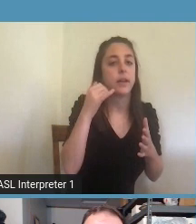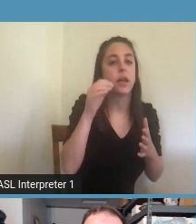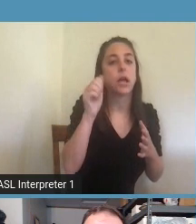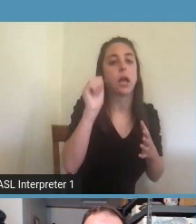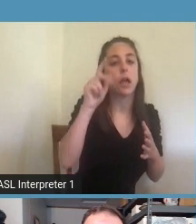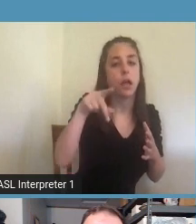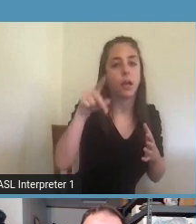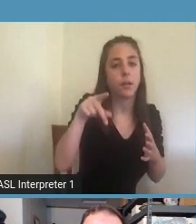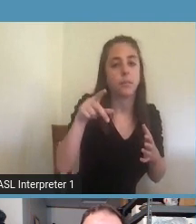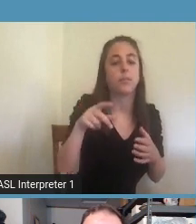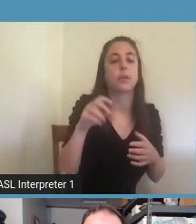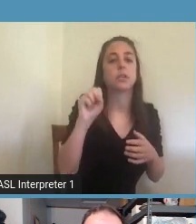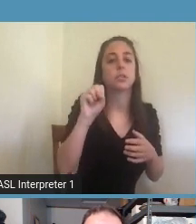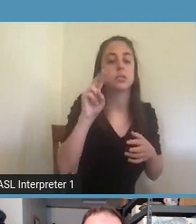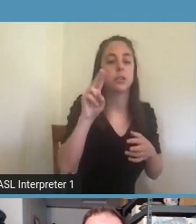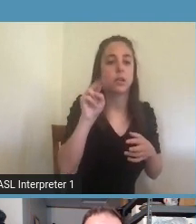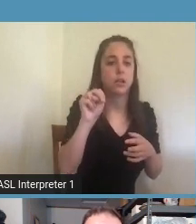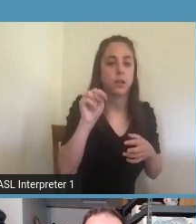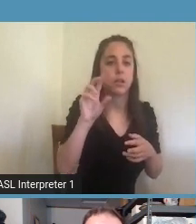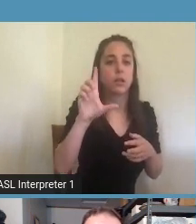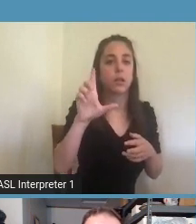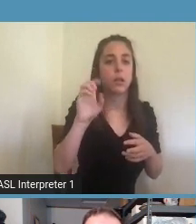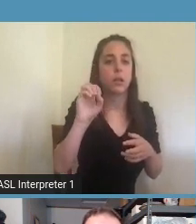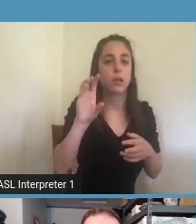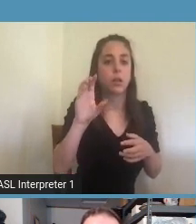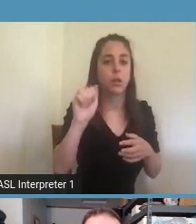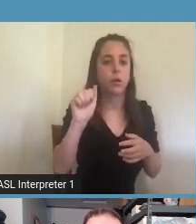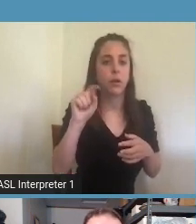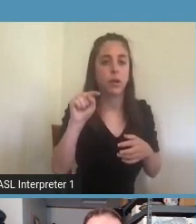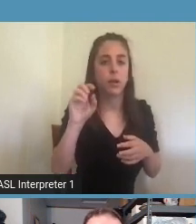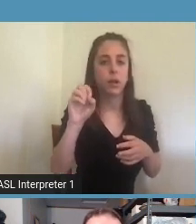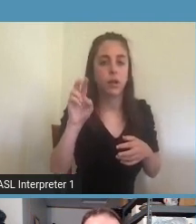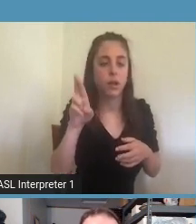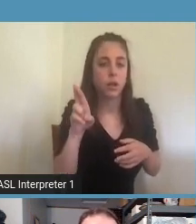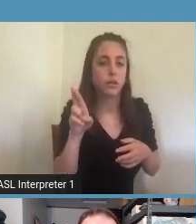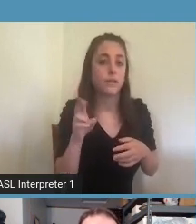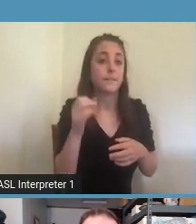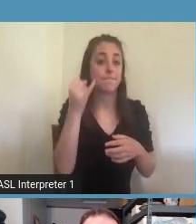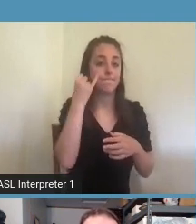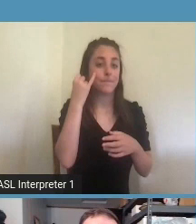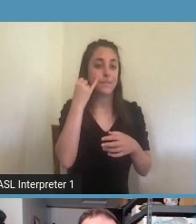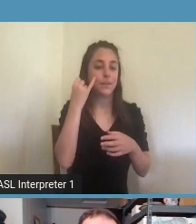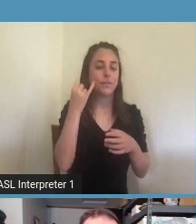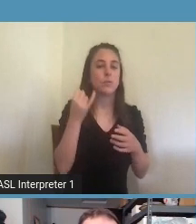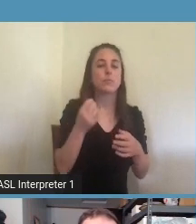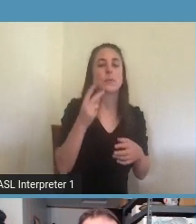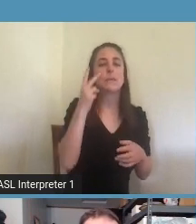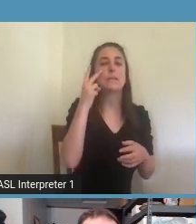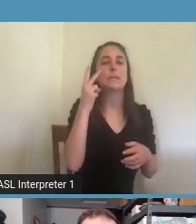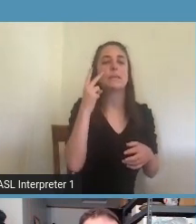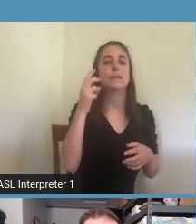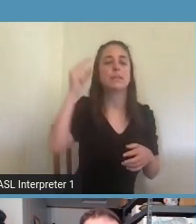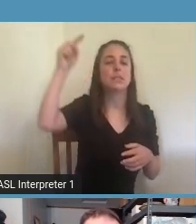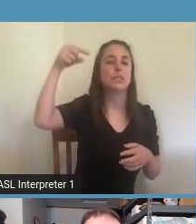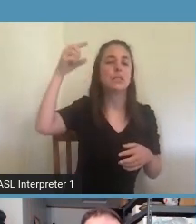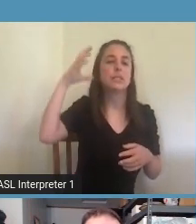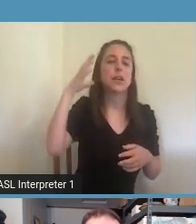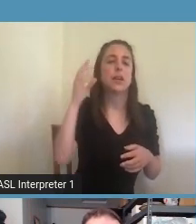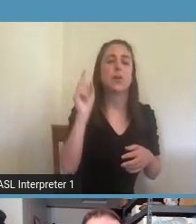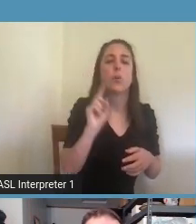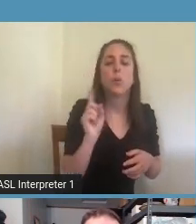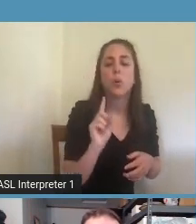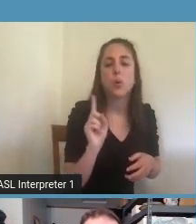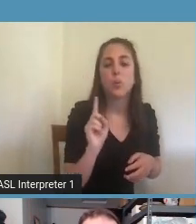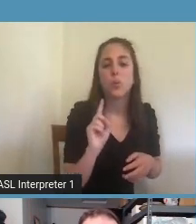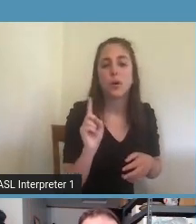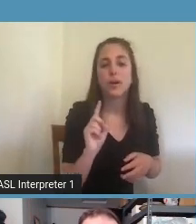called Locator Light. And if I wanted to see where the sun is going to be at 4 o'clock on a Saturday afternoon in November, I